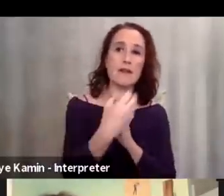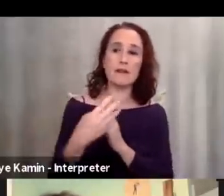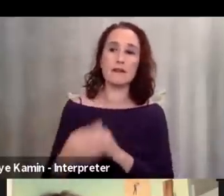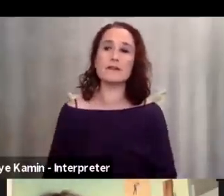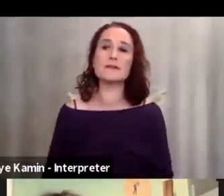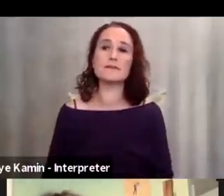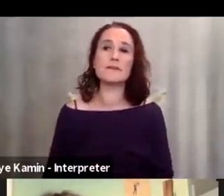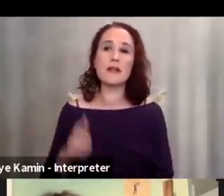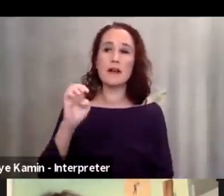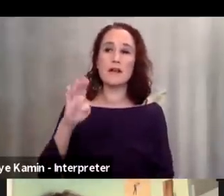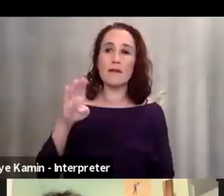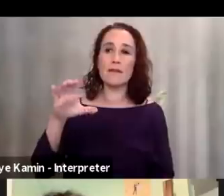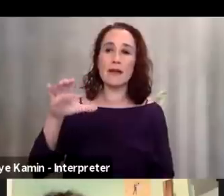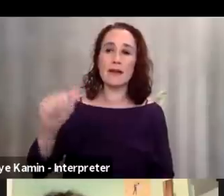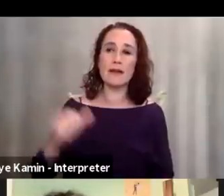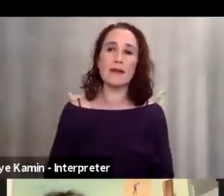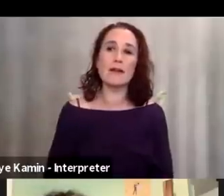What about you, Rebecca?